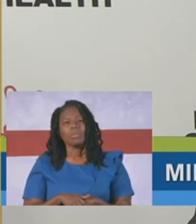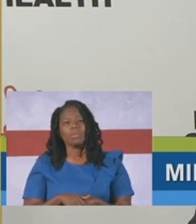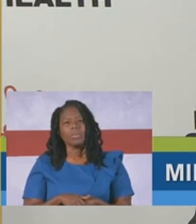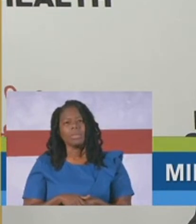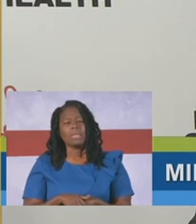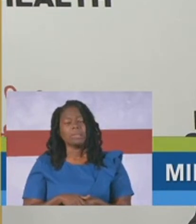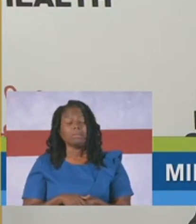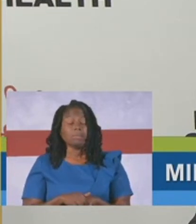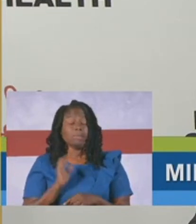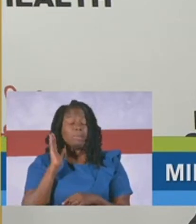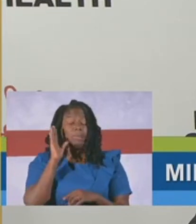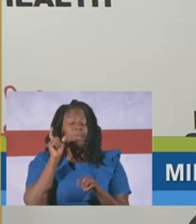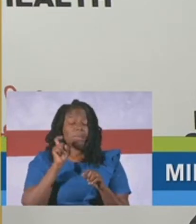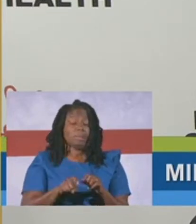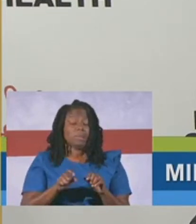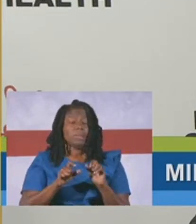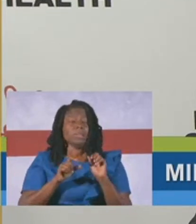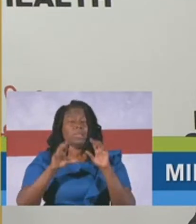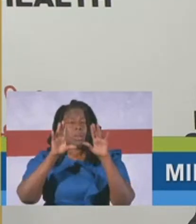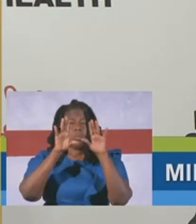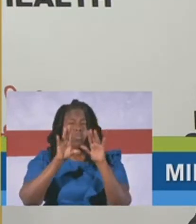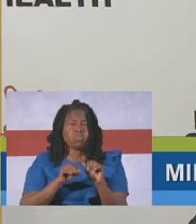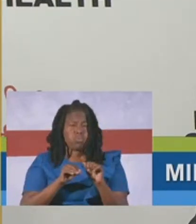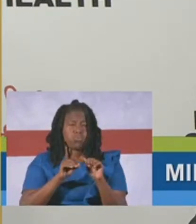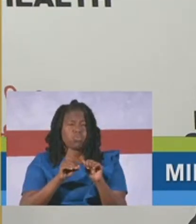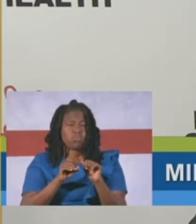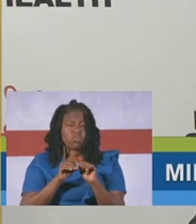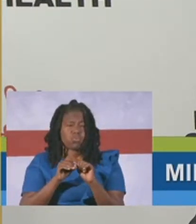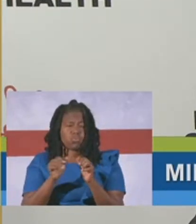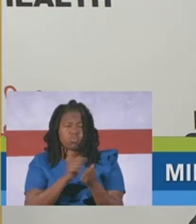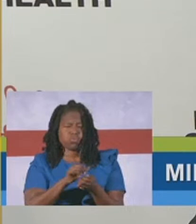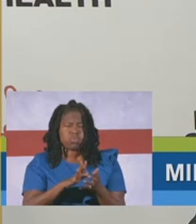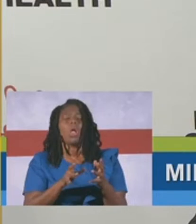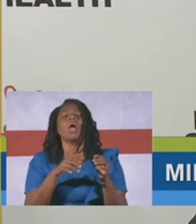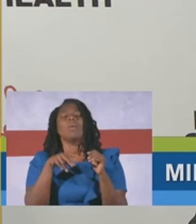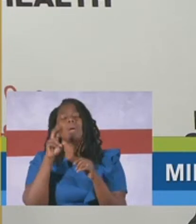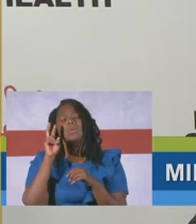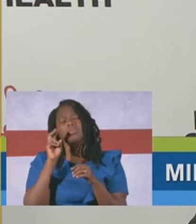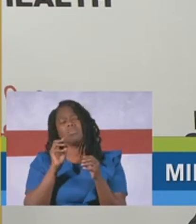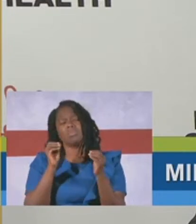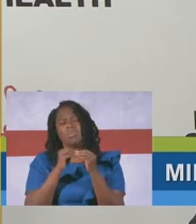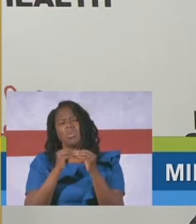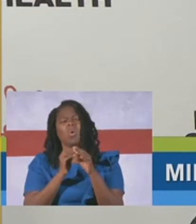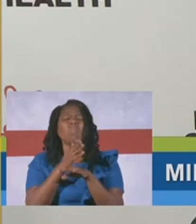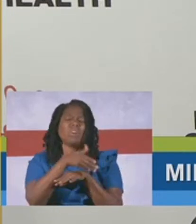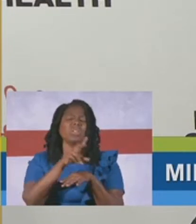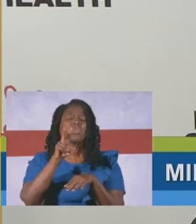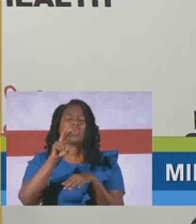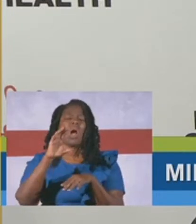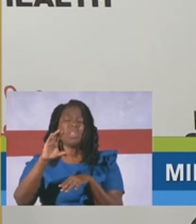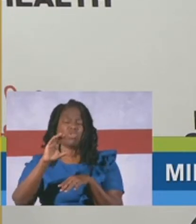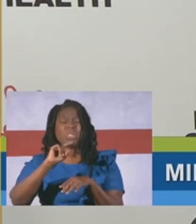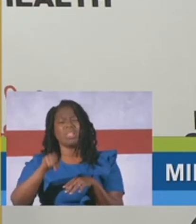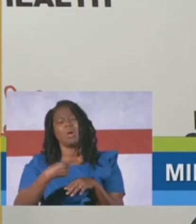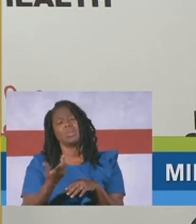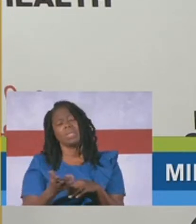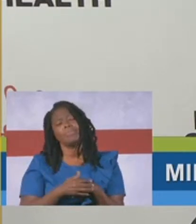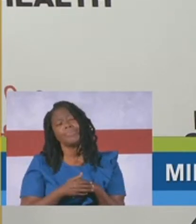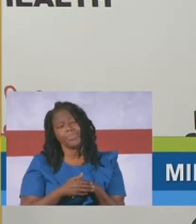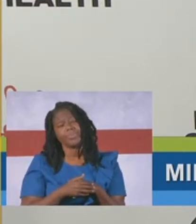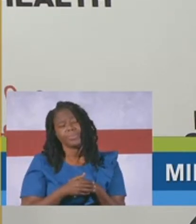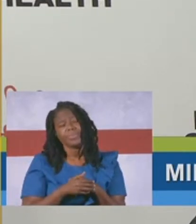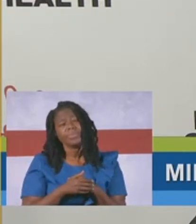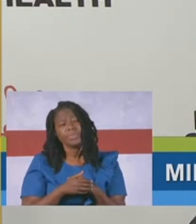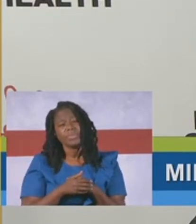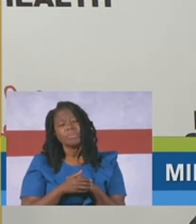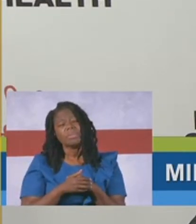destroy will be about 260,000, as I indicated a couple of weeks ago. So that is what we will have